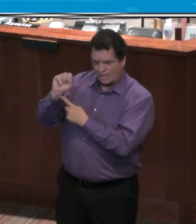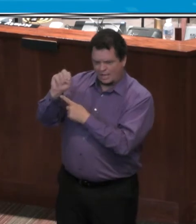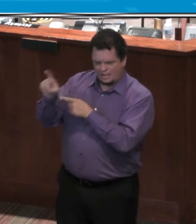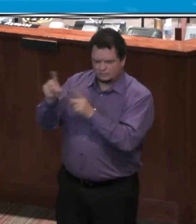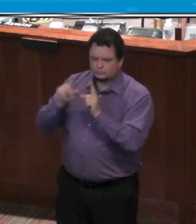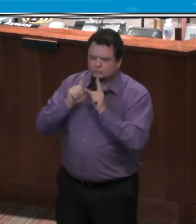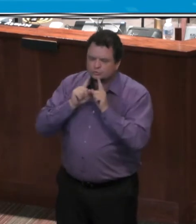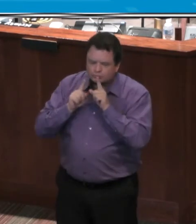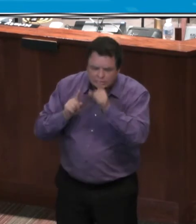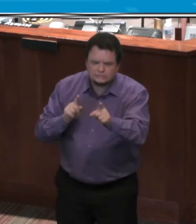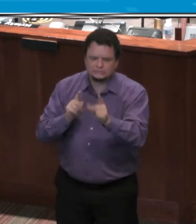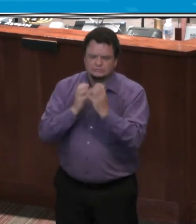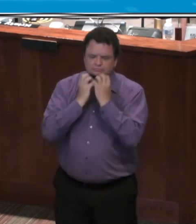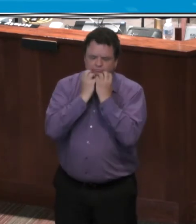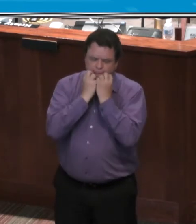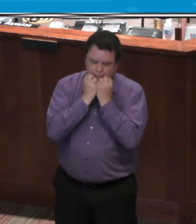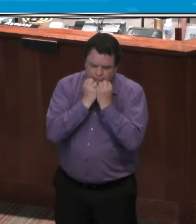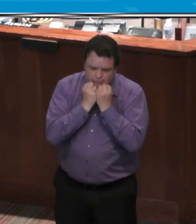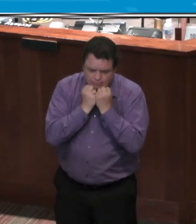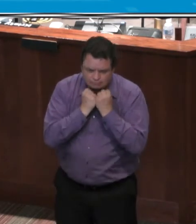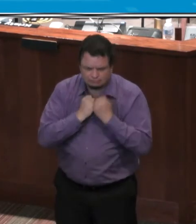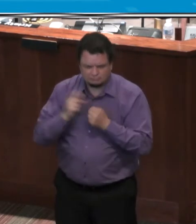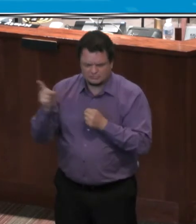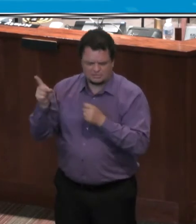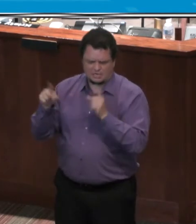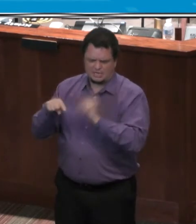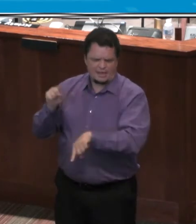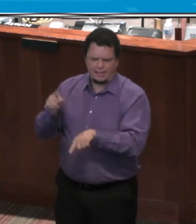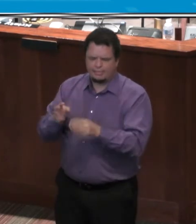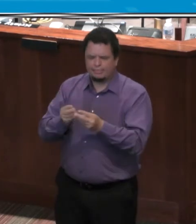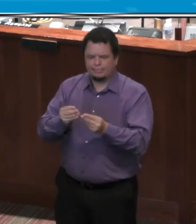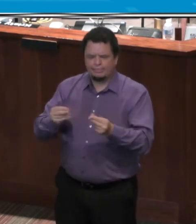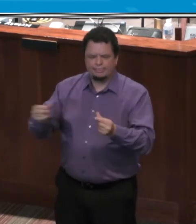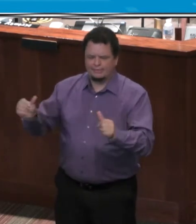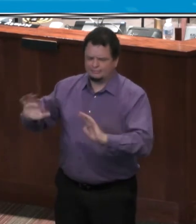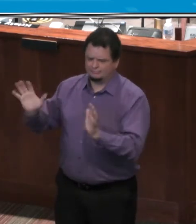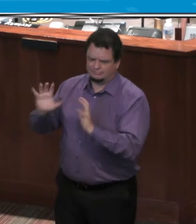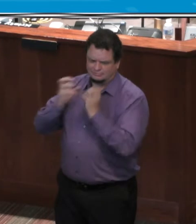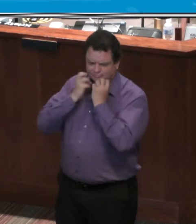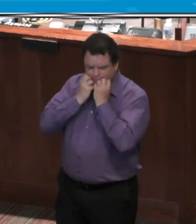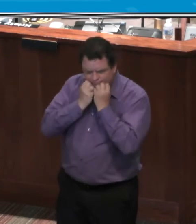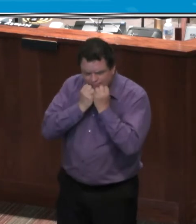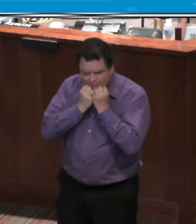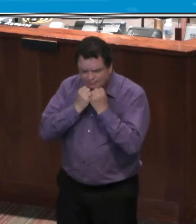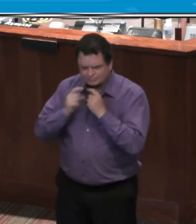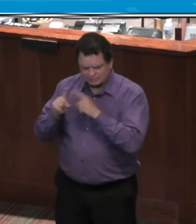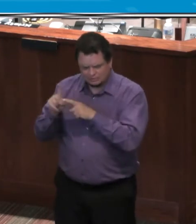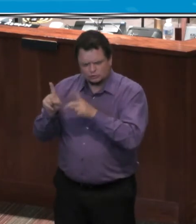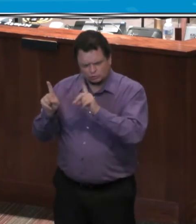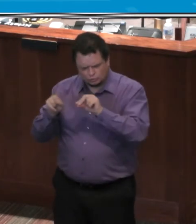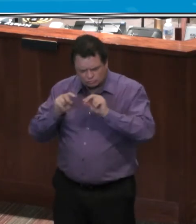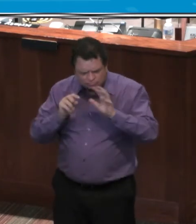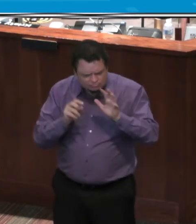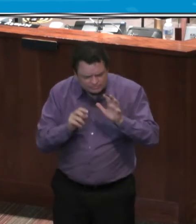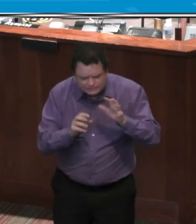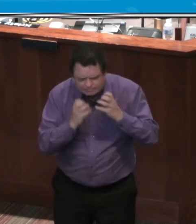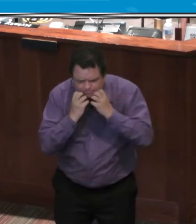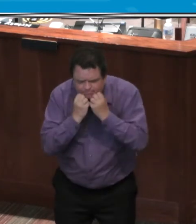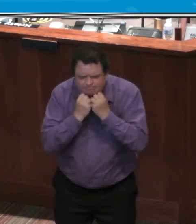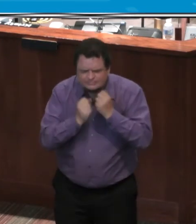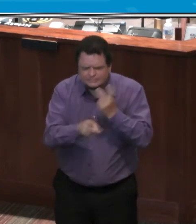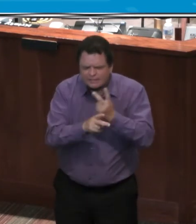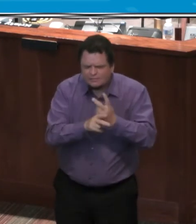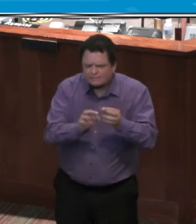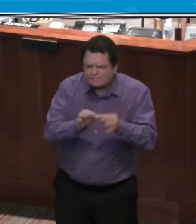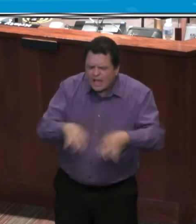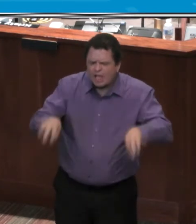resident leaders still find valuable value in RISE, and noted its importance in community